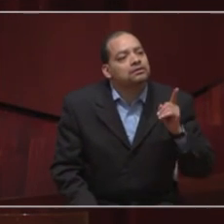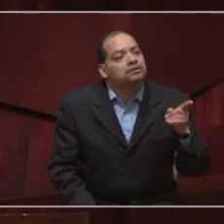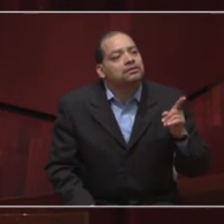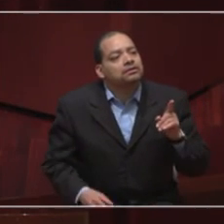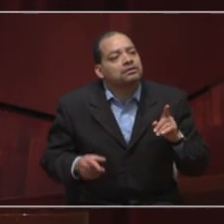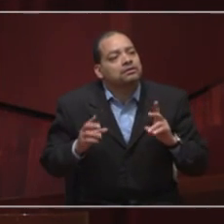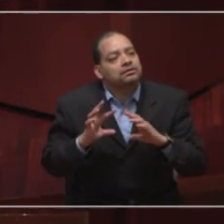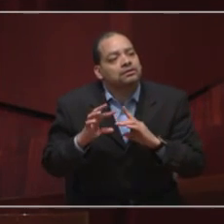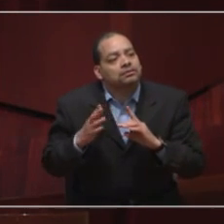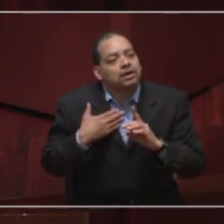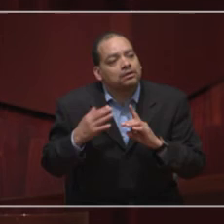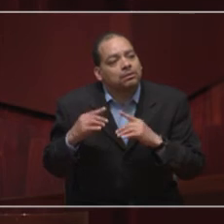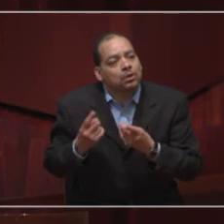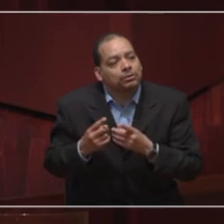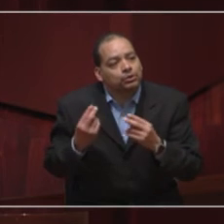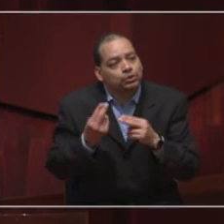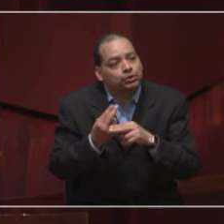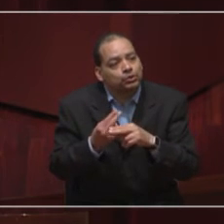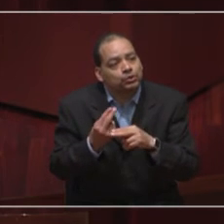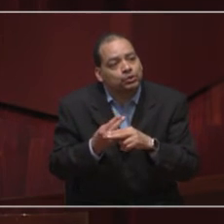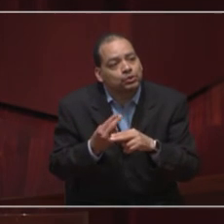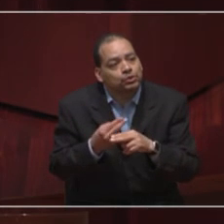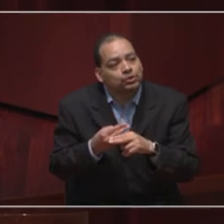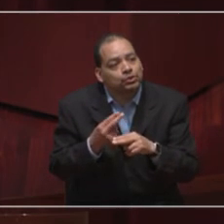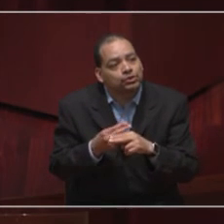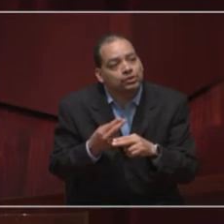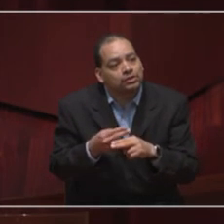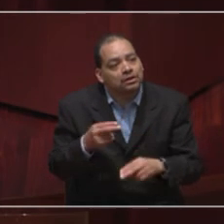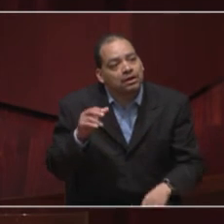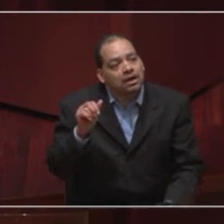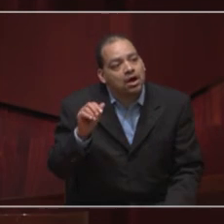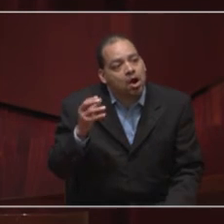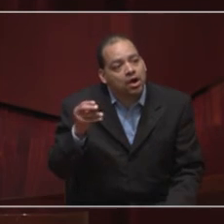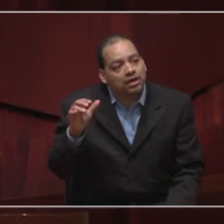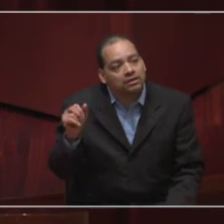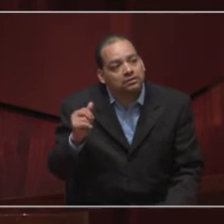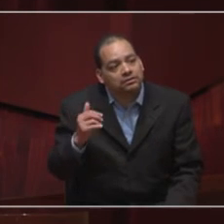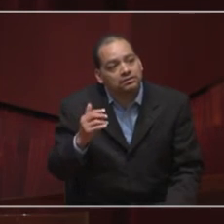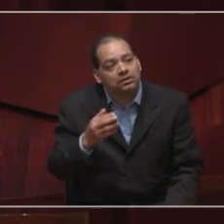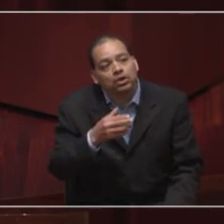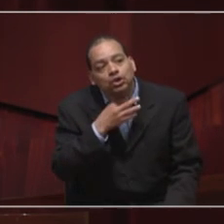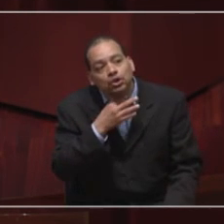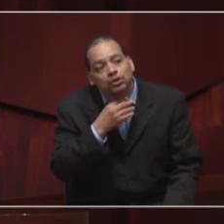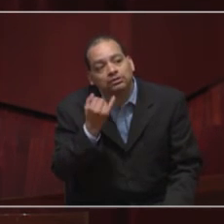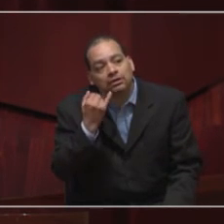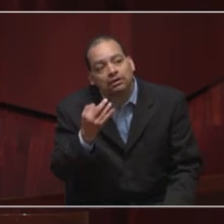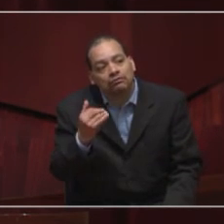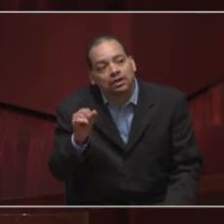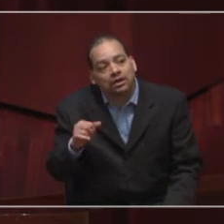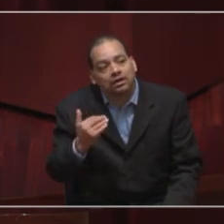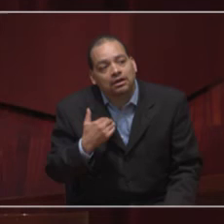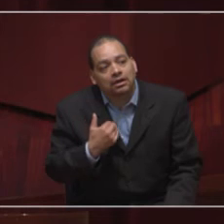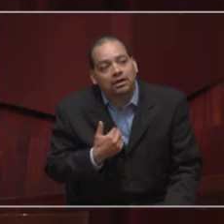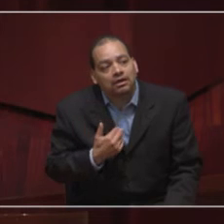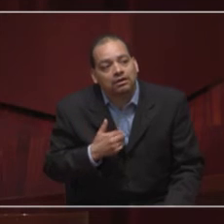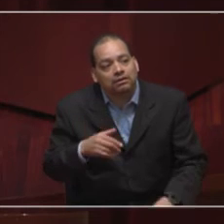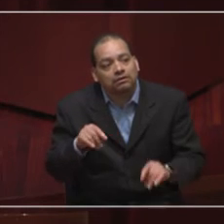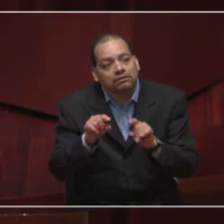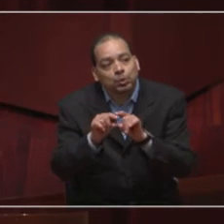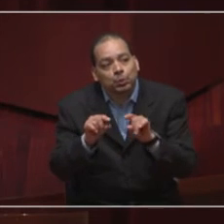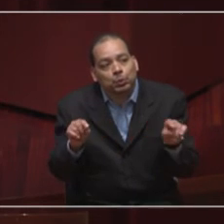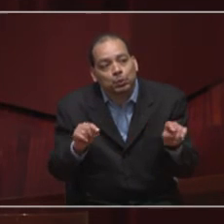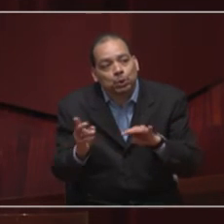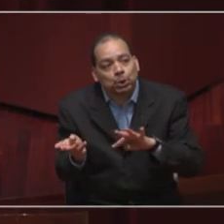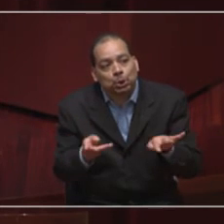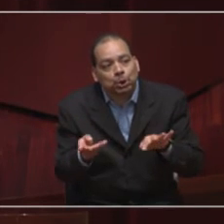I was wondering about having ticklers or some type of notification so that our customers would know when we